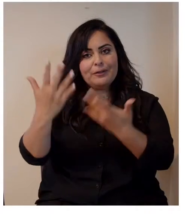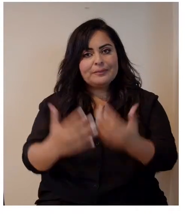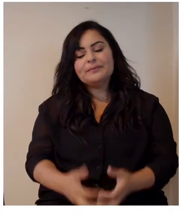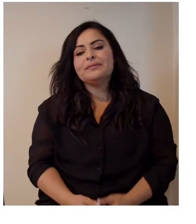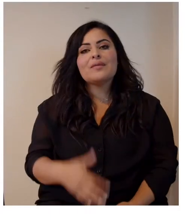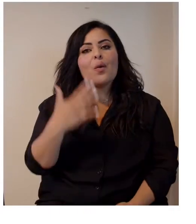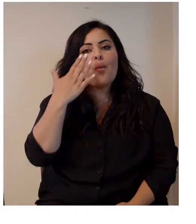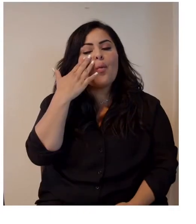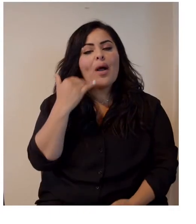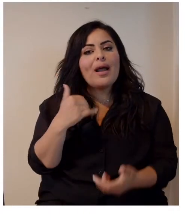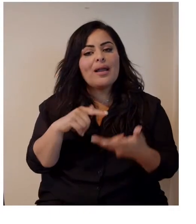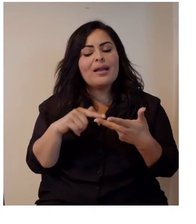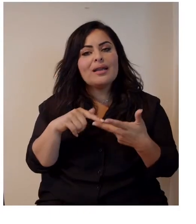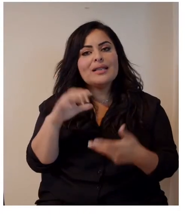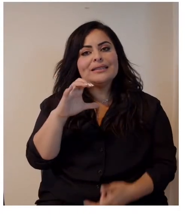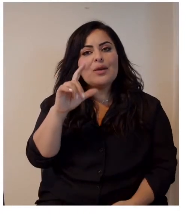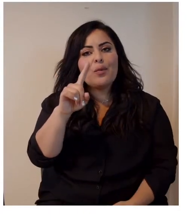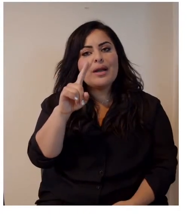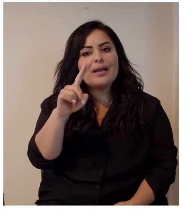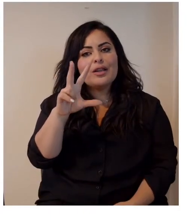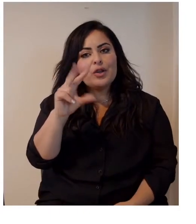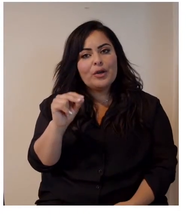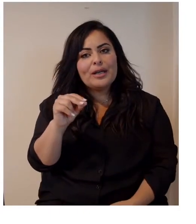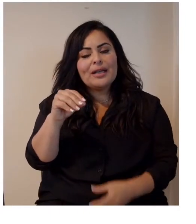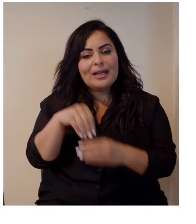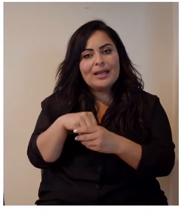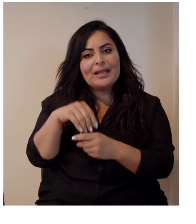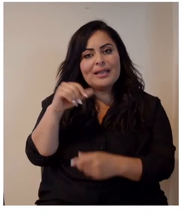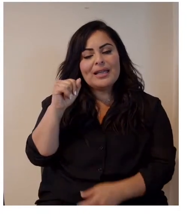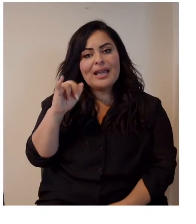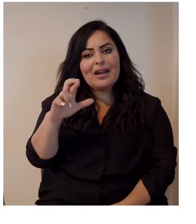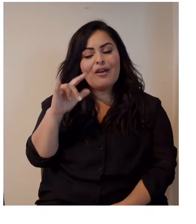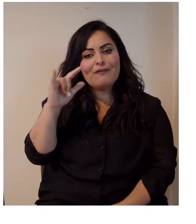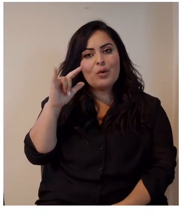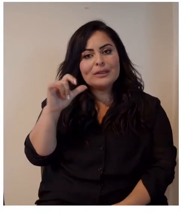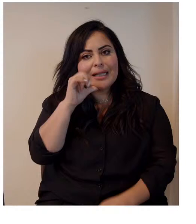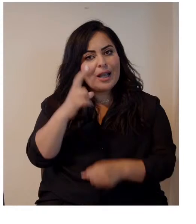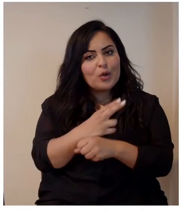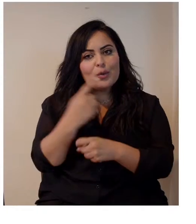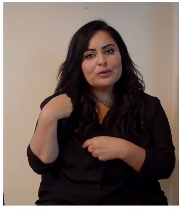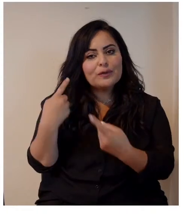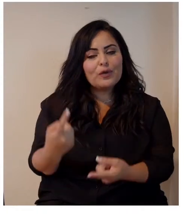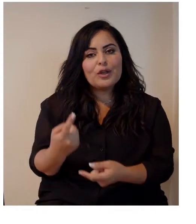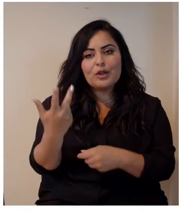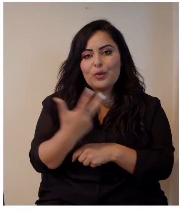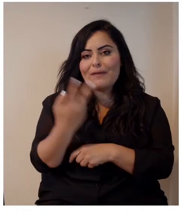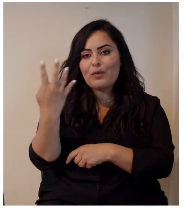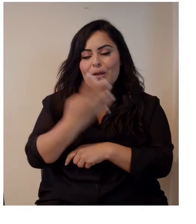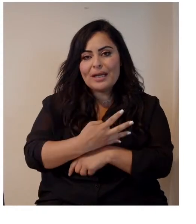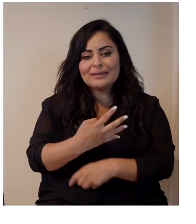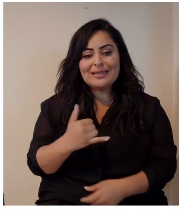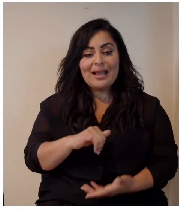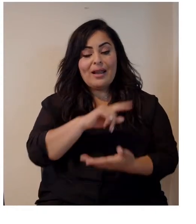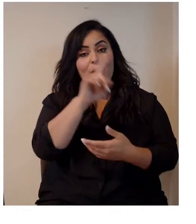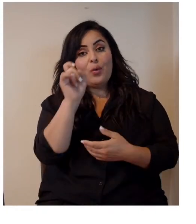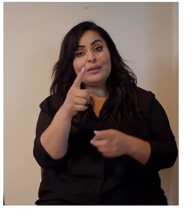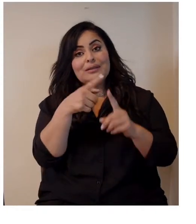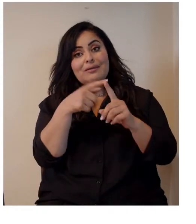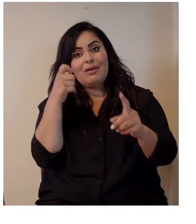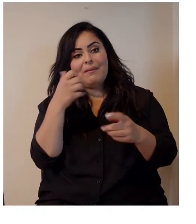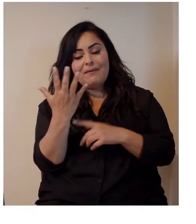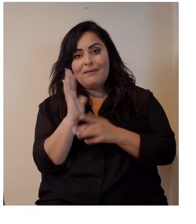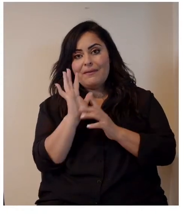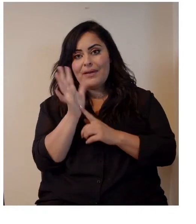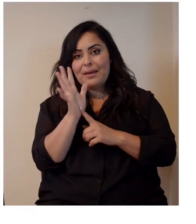question, why has the ready-to-fly C-130 aircraft at the Air Force Base not been used for the last 4 days? And so I got this question 5 minutes ago. I had a chance to